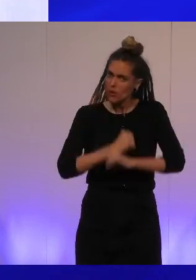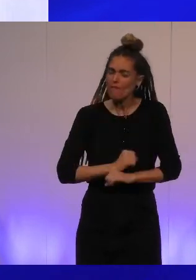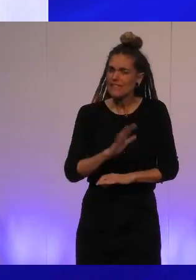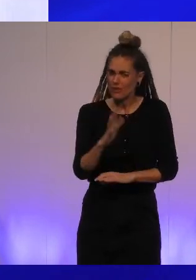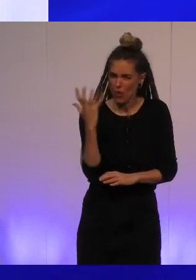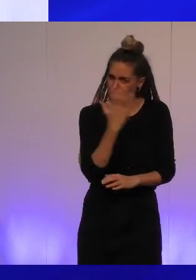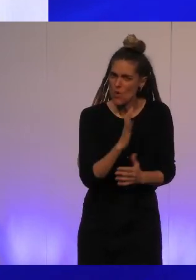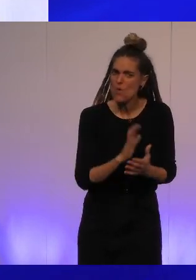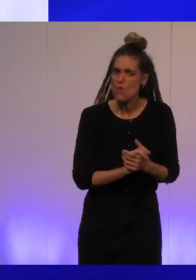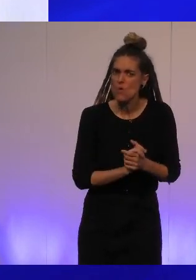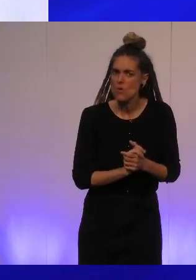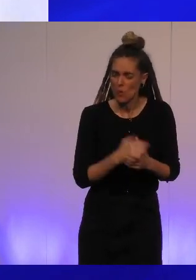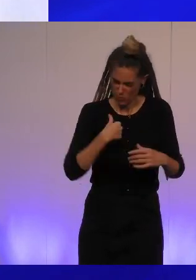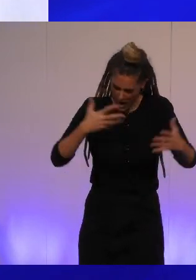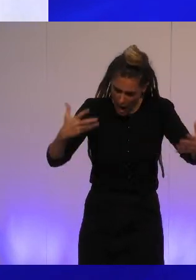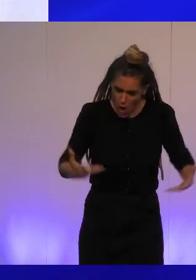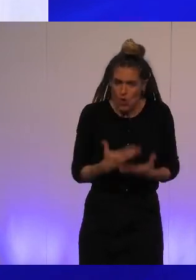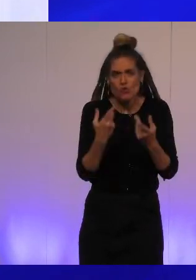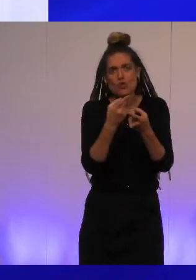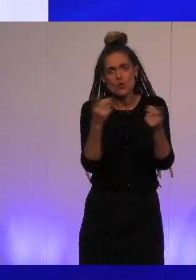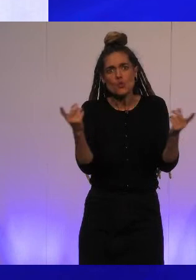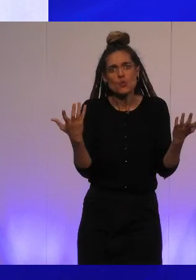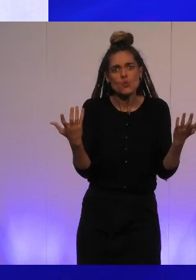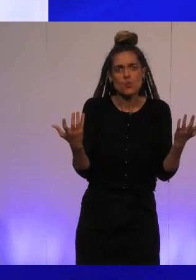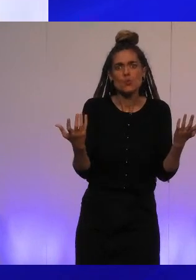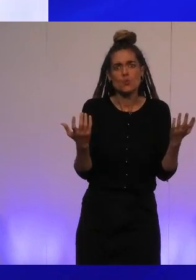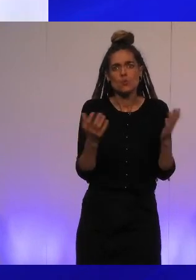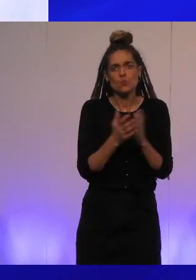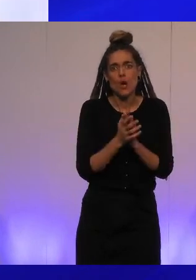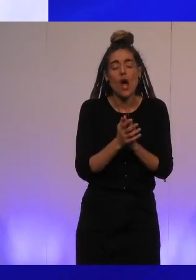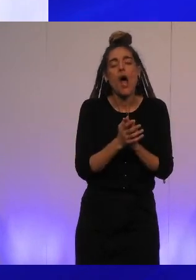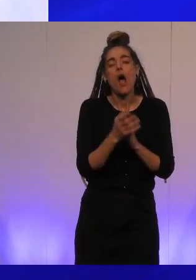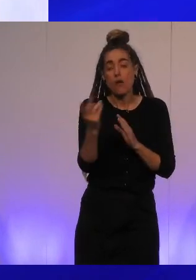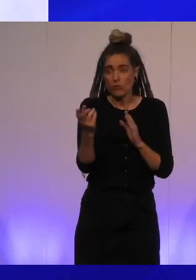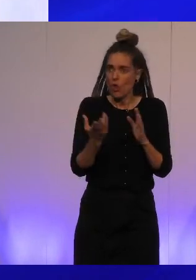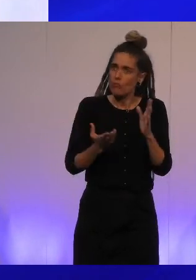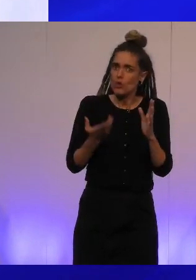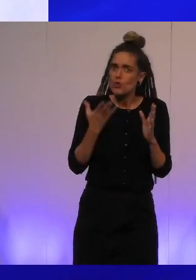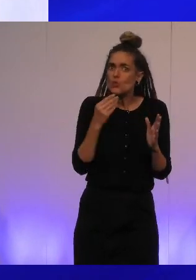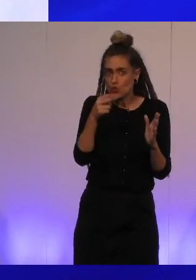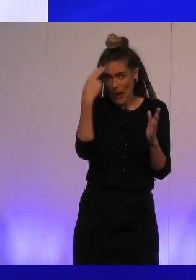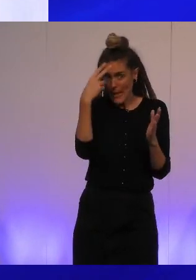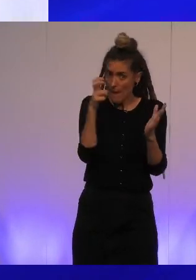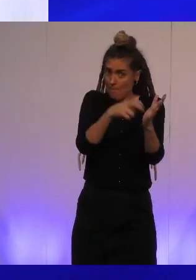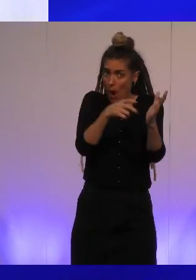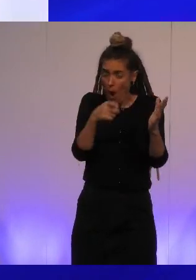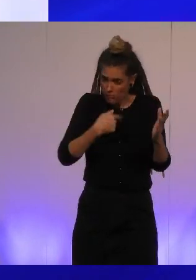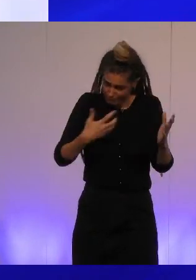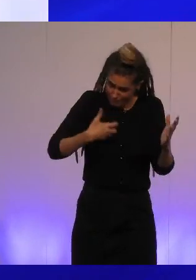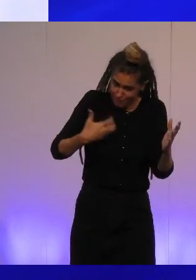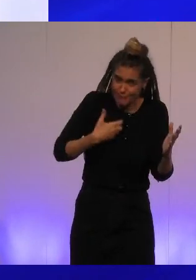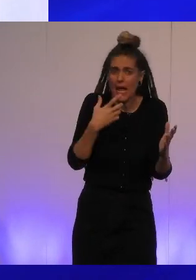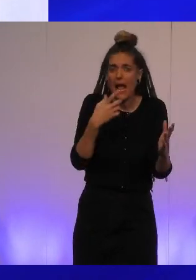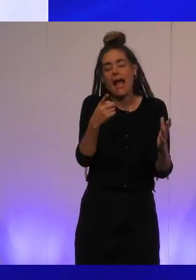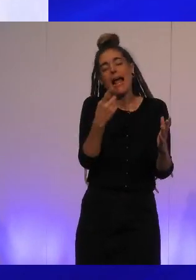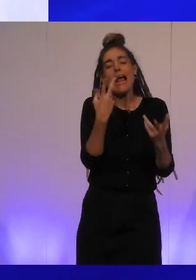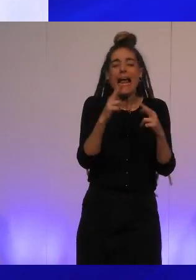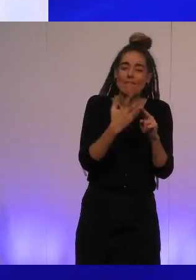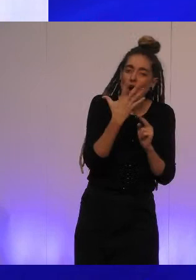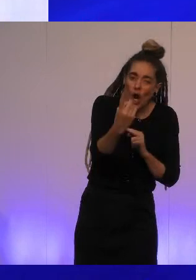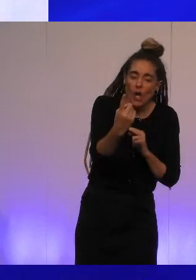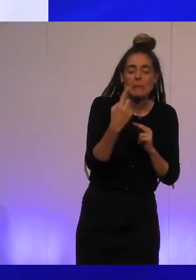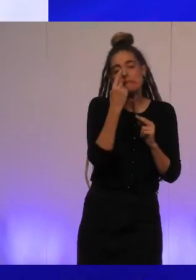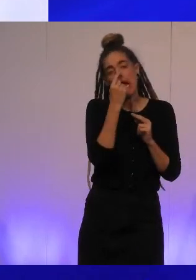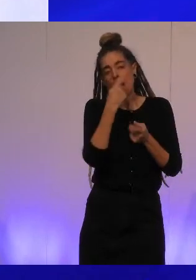people to do that by name. Occasionally we get anonymous ones, and they're quite hard then to make sure we've resolved your